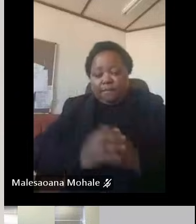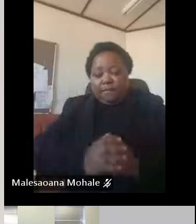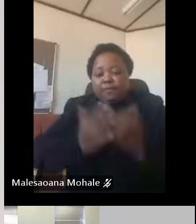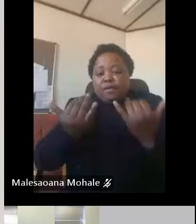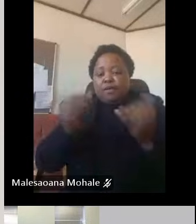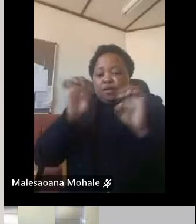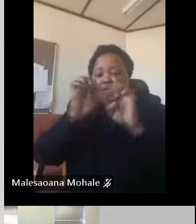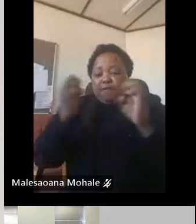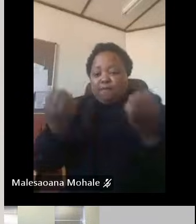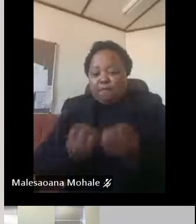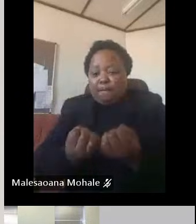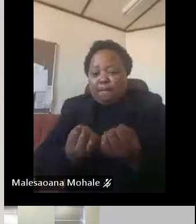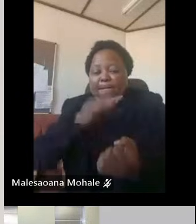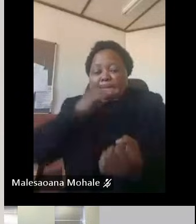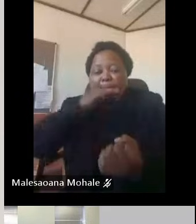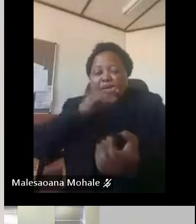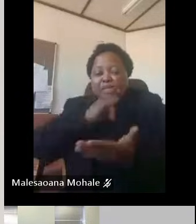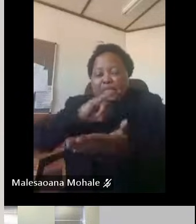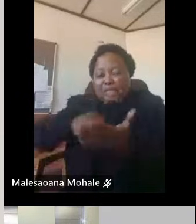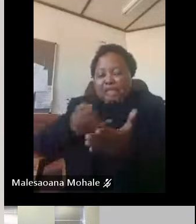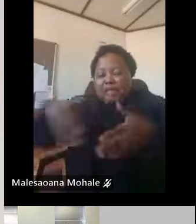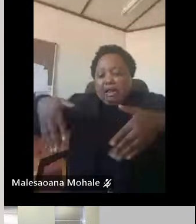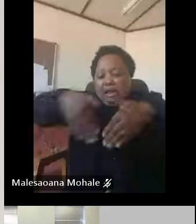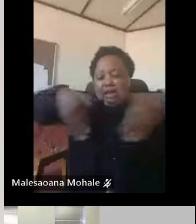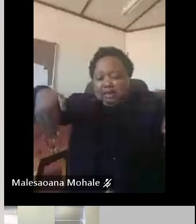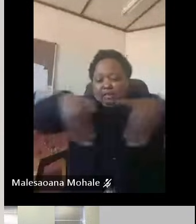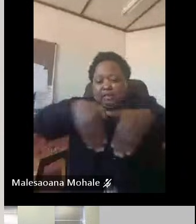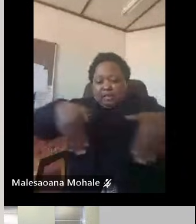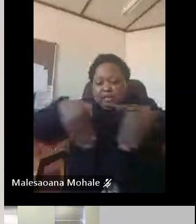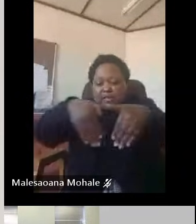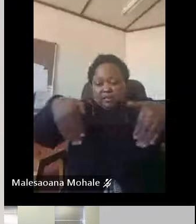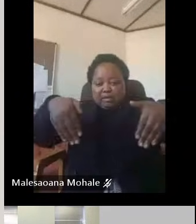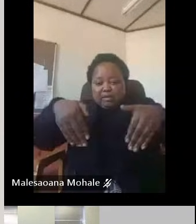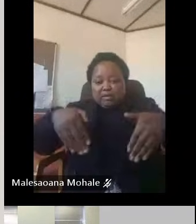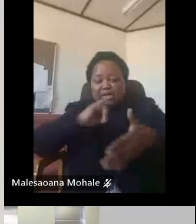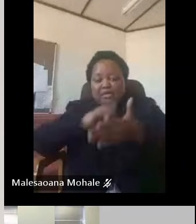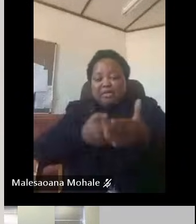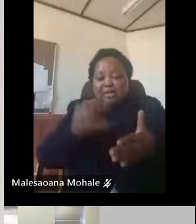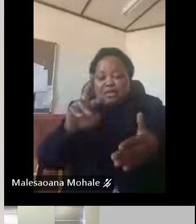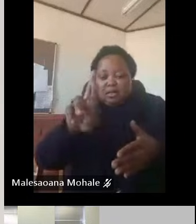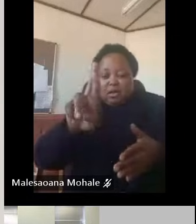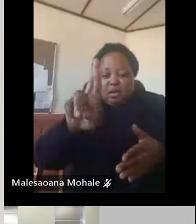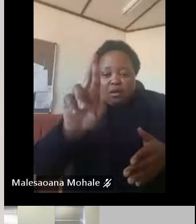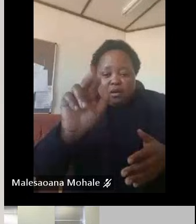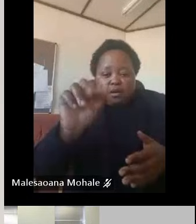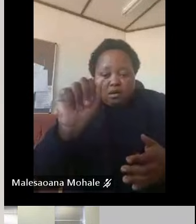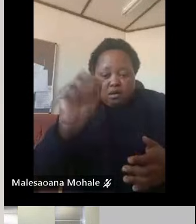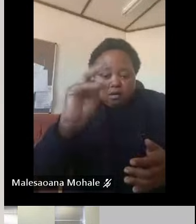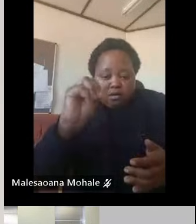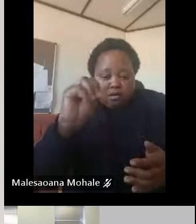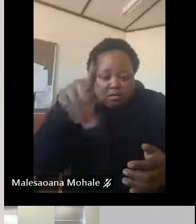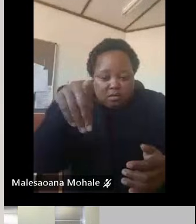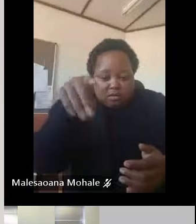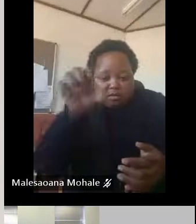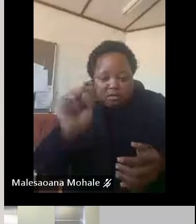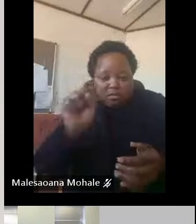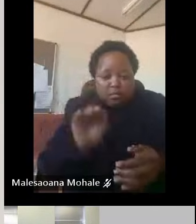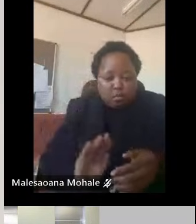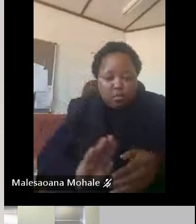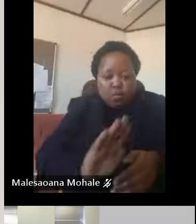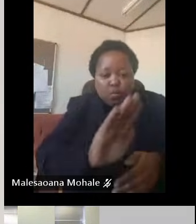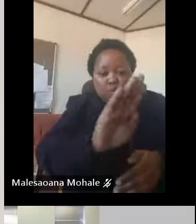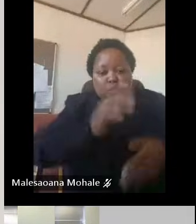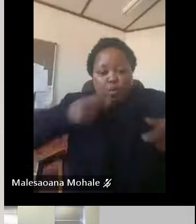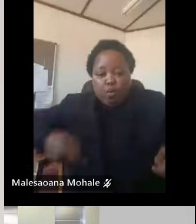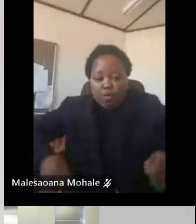not only limited to just ramps. It also includes the issue